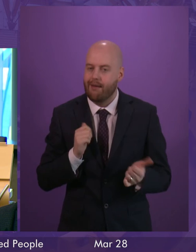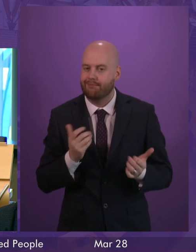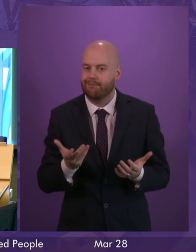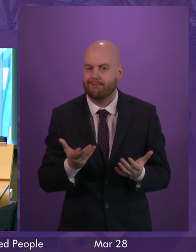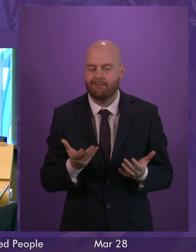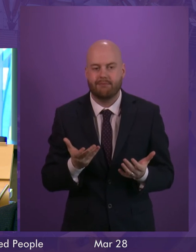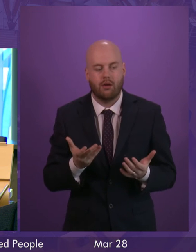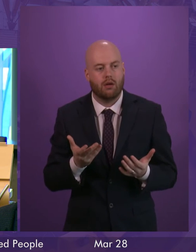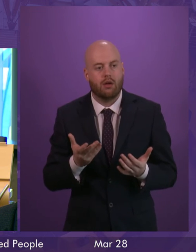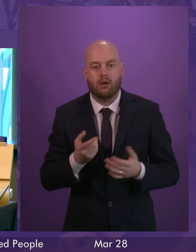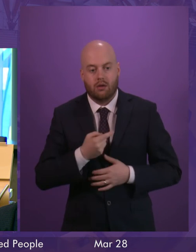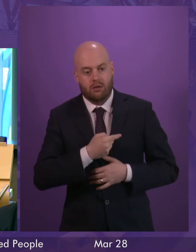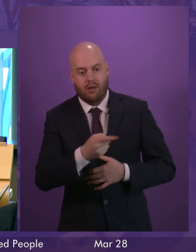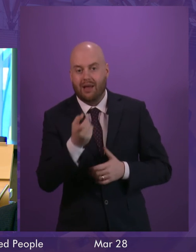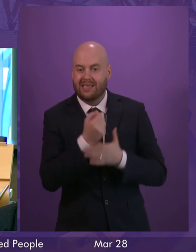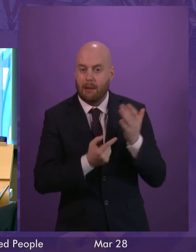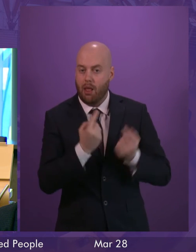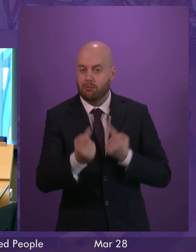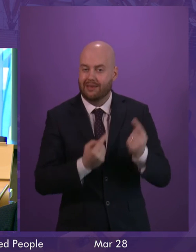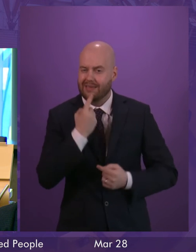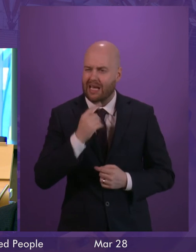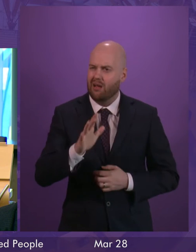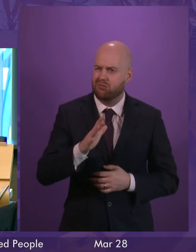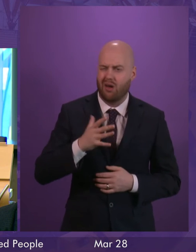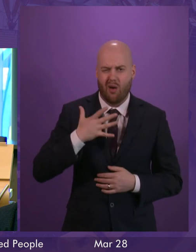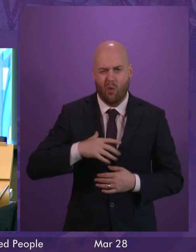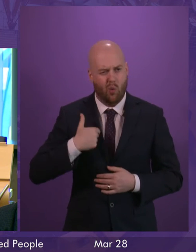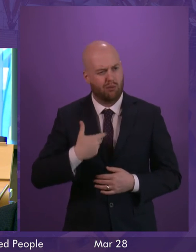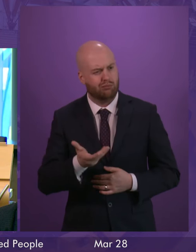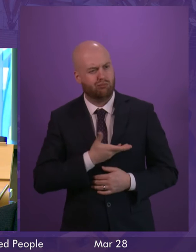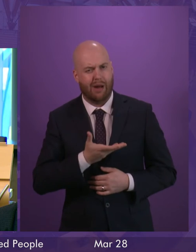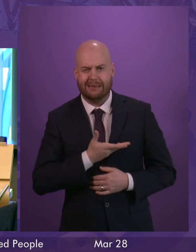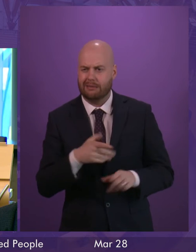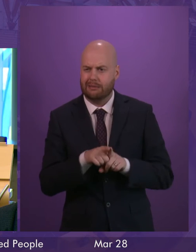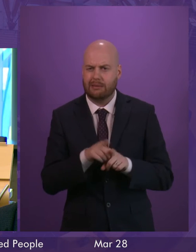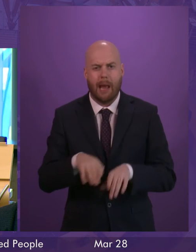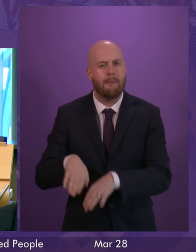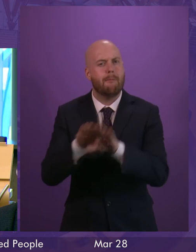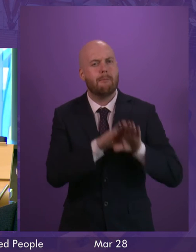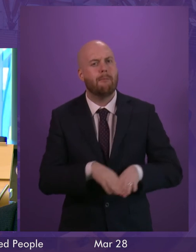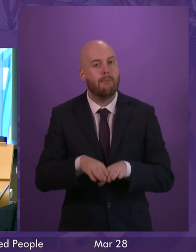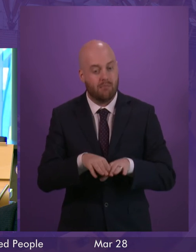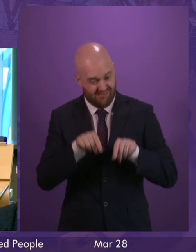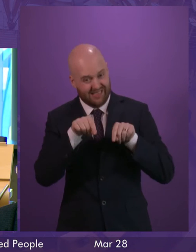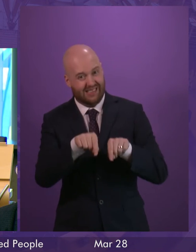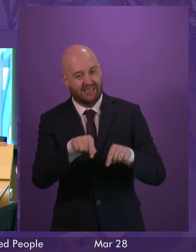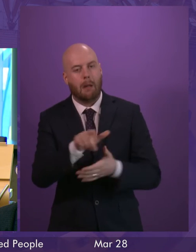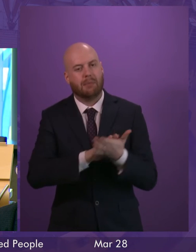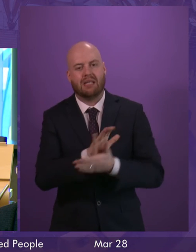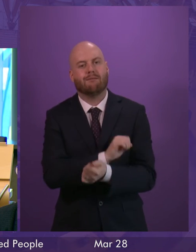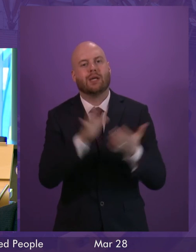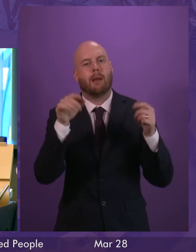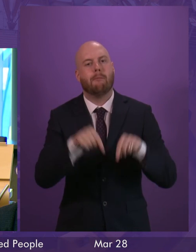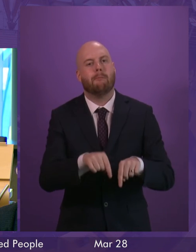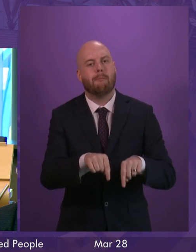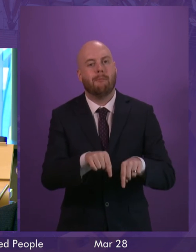inherent dignity and worth and equal and inalienable rights of all people and that is the foundation of freedom, justice